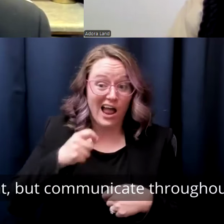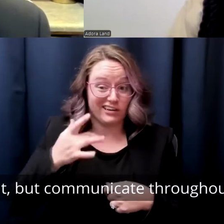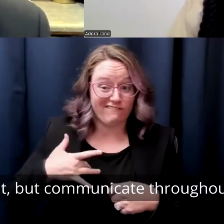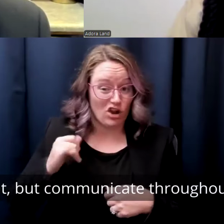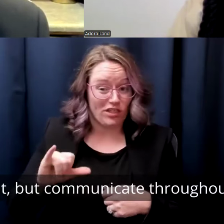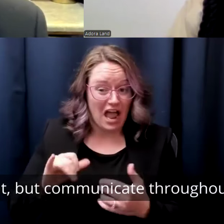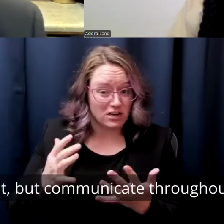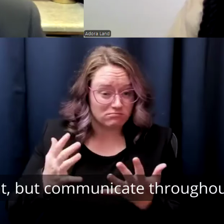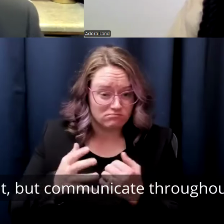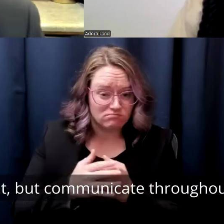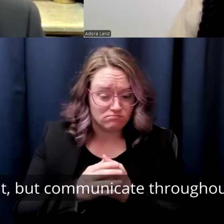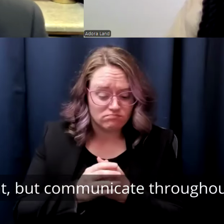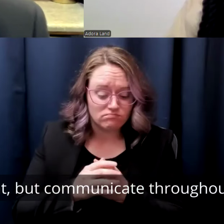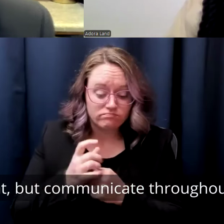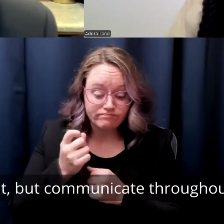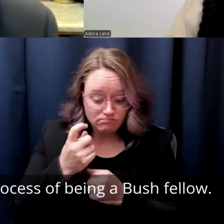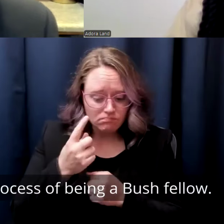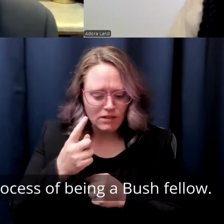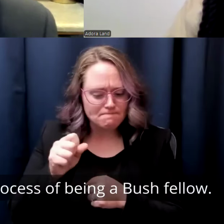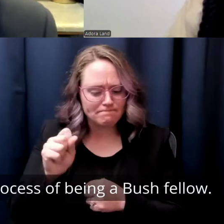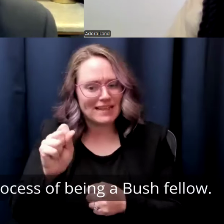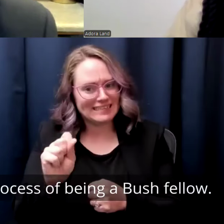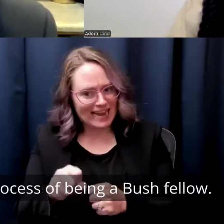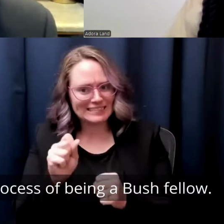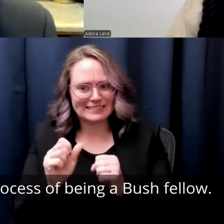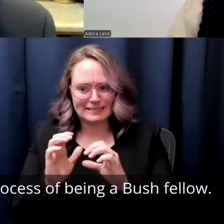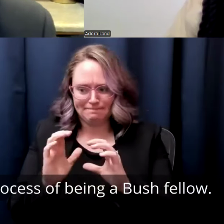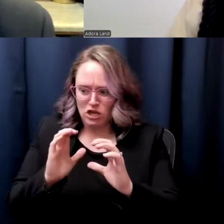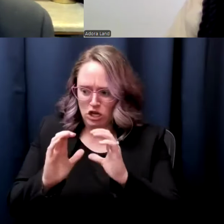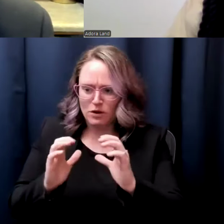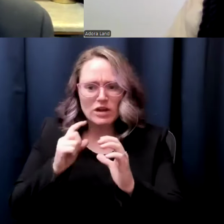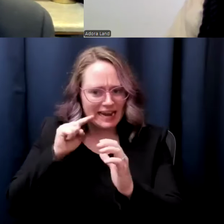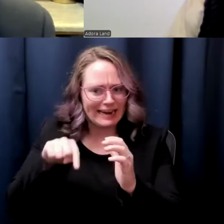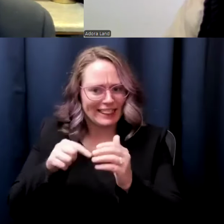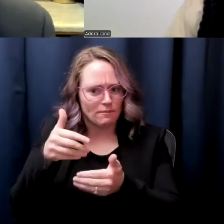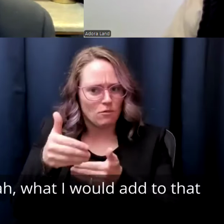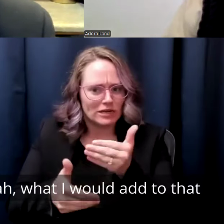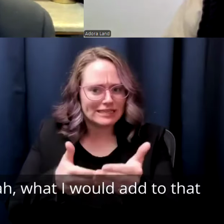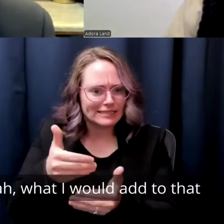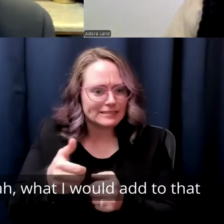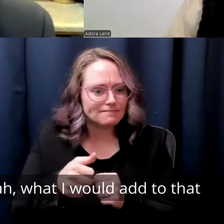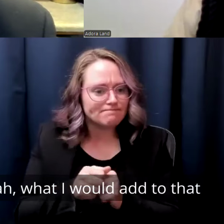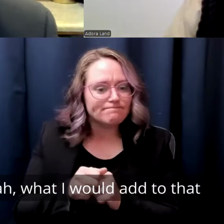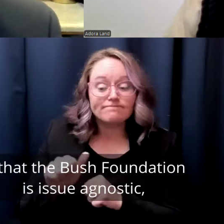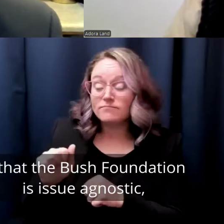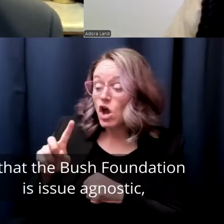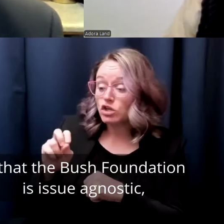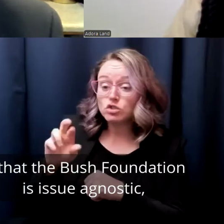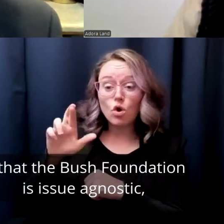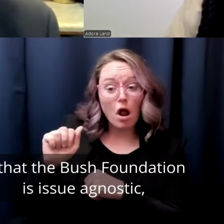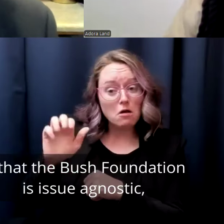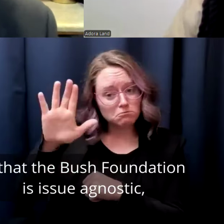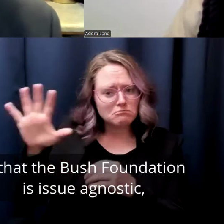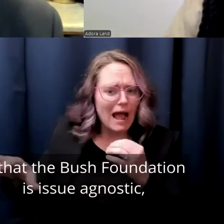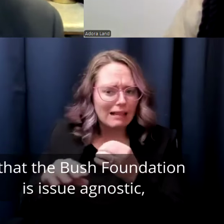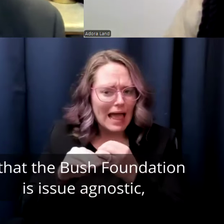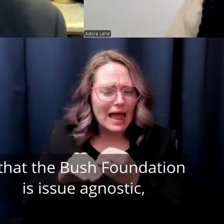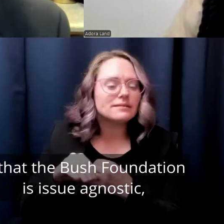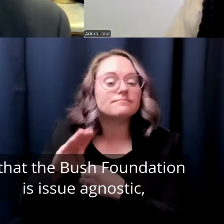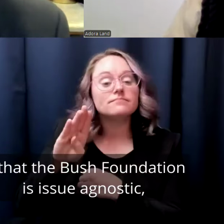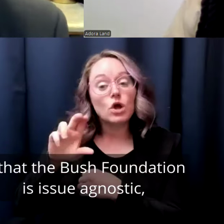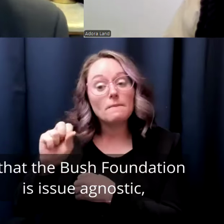that. But communicate throughout the process of being a Bush Fellow. Yeah, what I would add to that is that the Bush Foundation